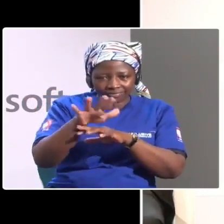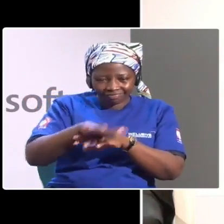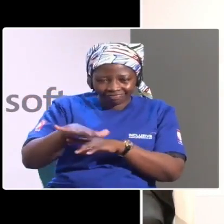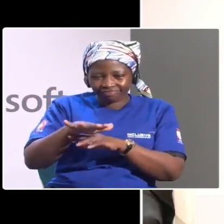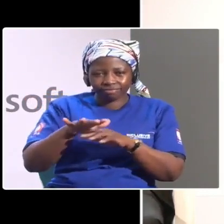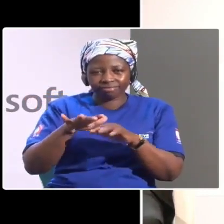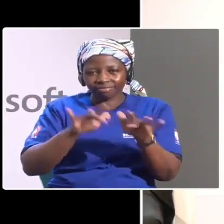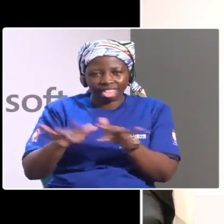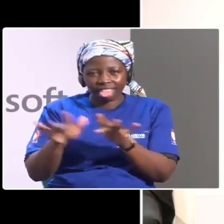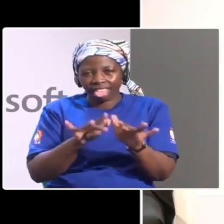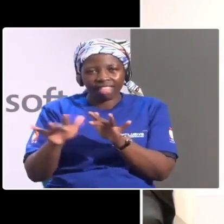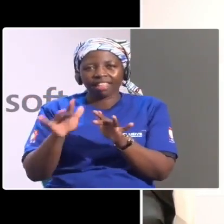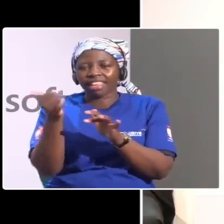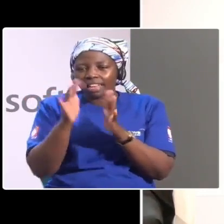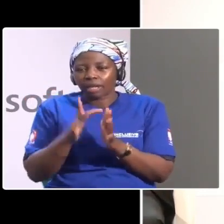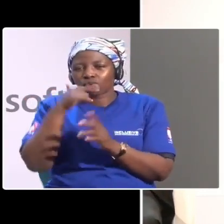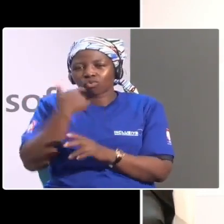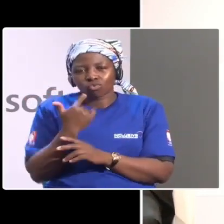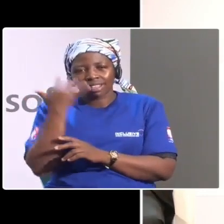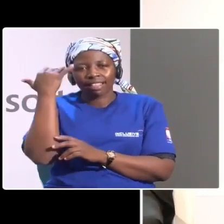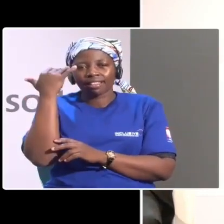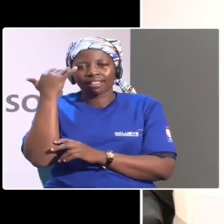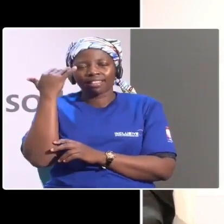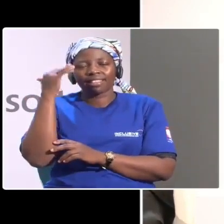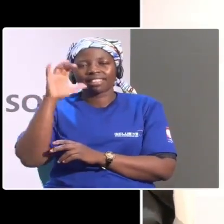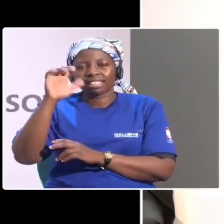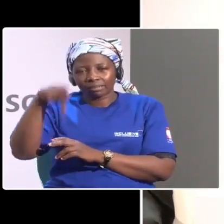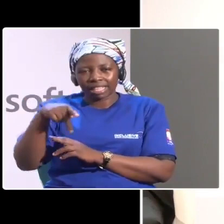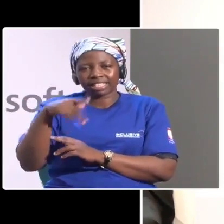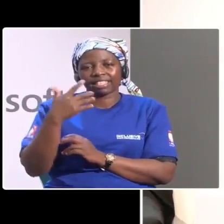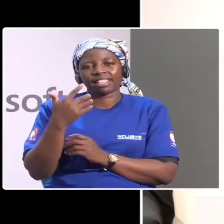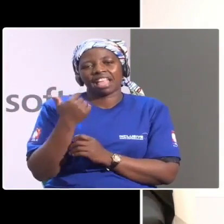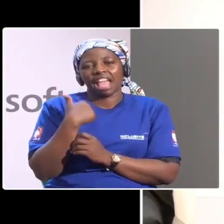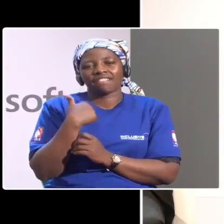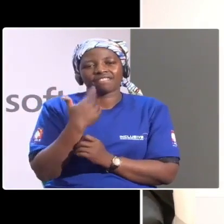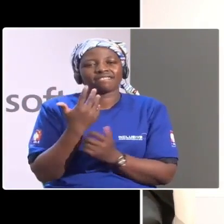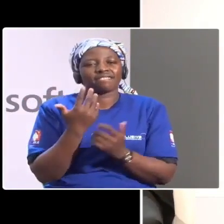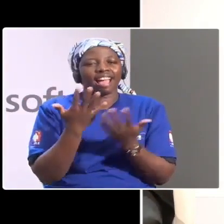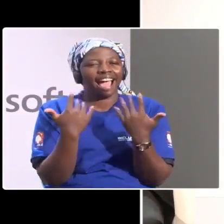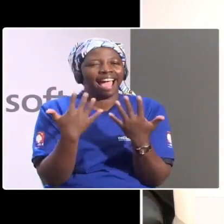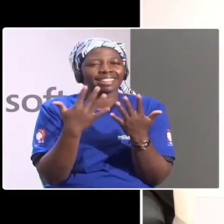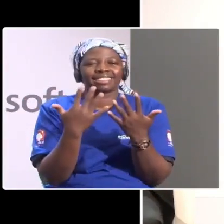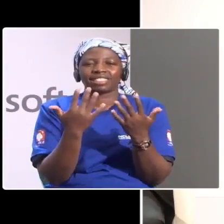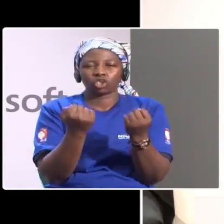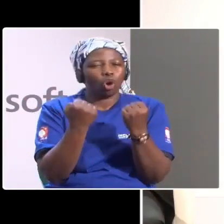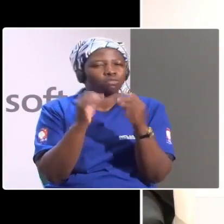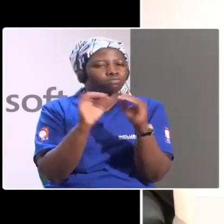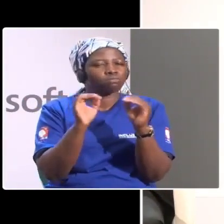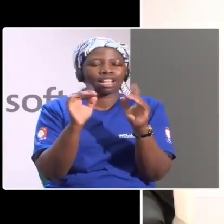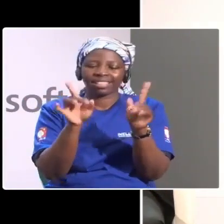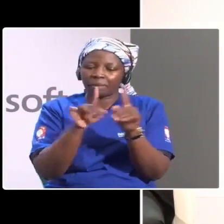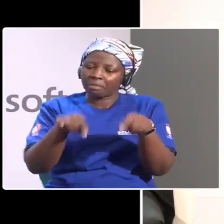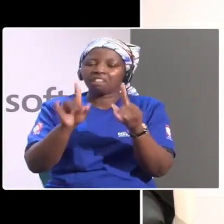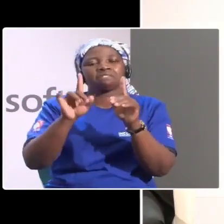cerebral palsy, who has got very little effort or energy in the fingers, they still should be able to